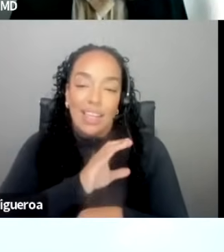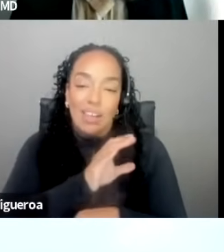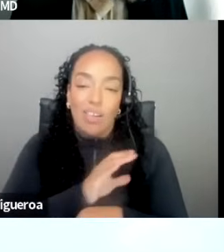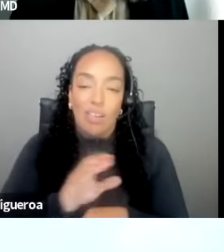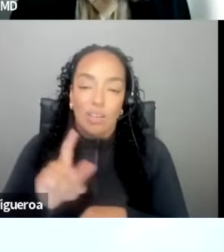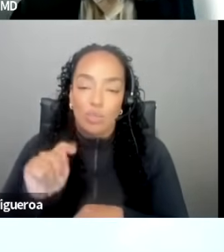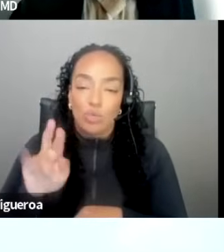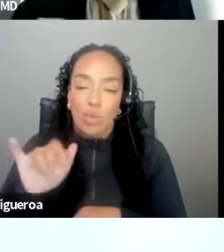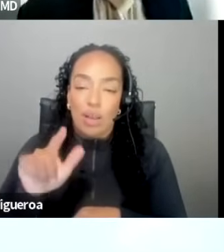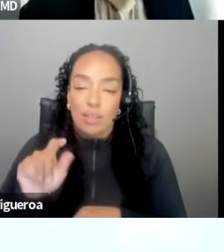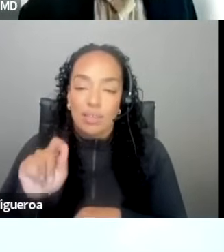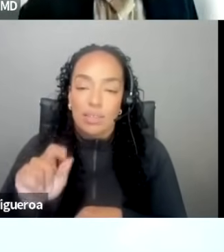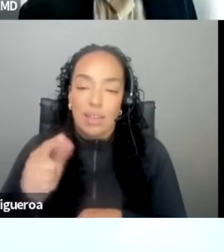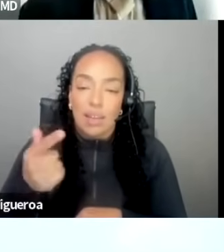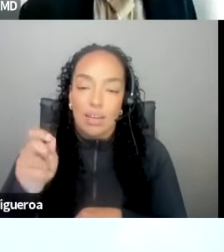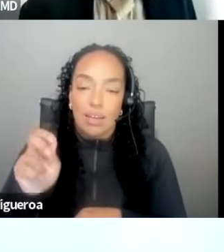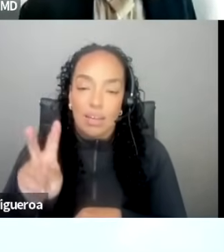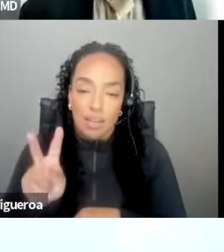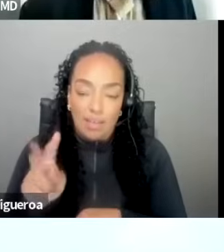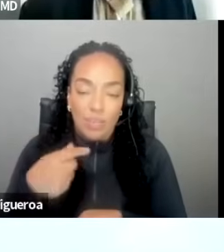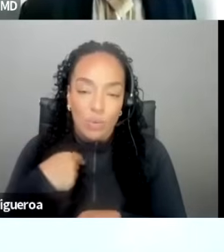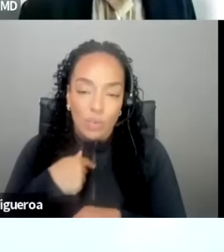are doing both of those right now.